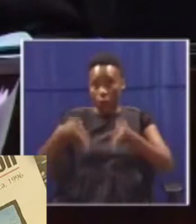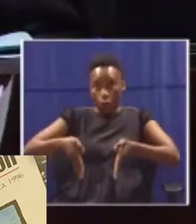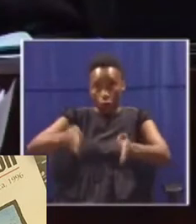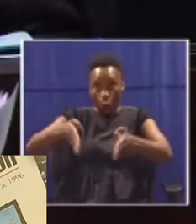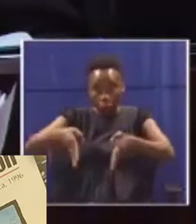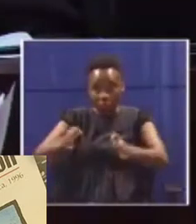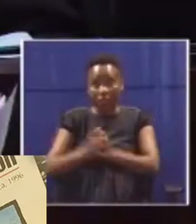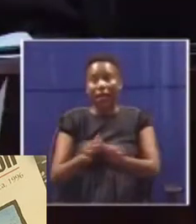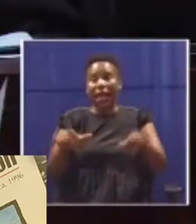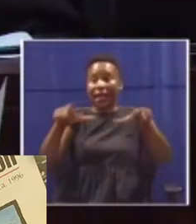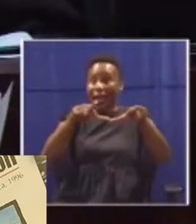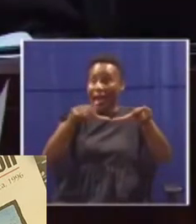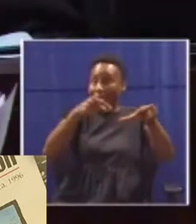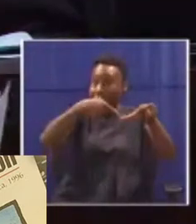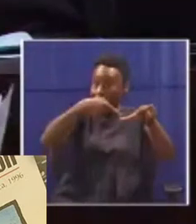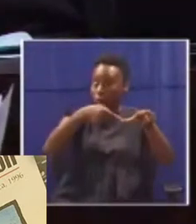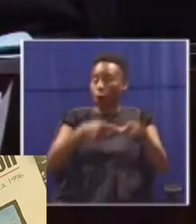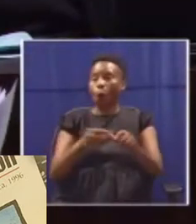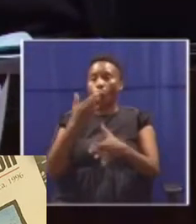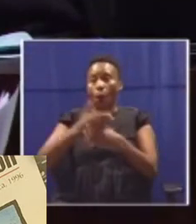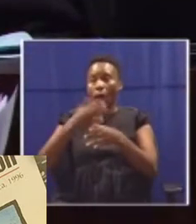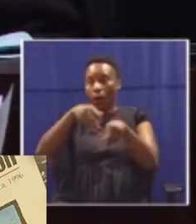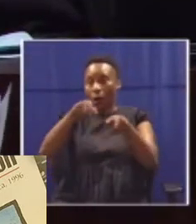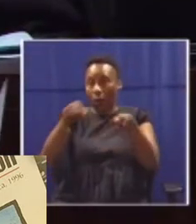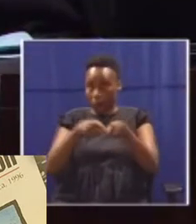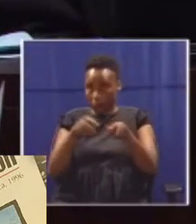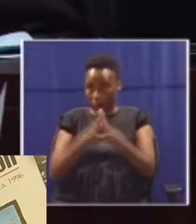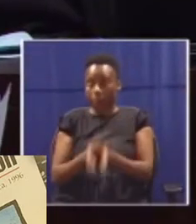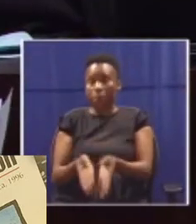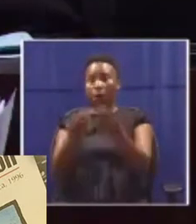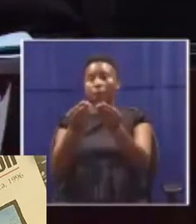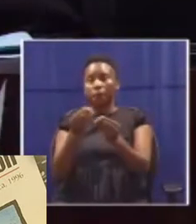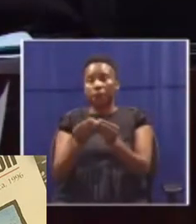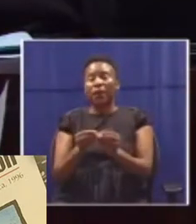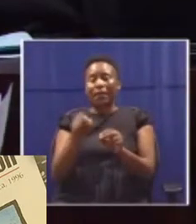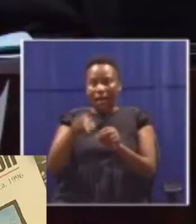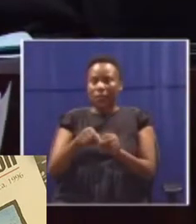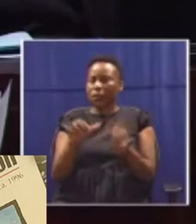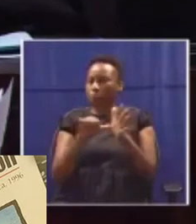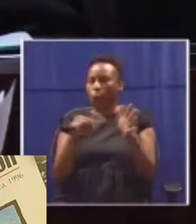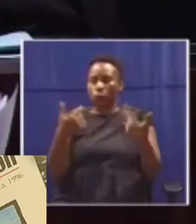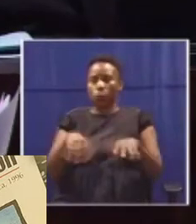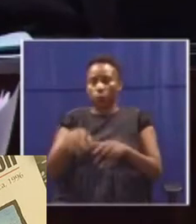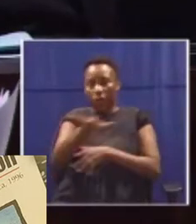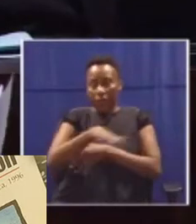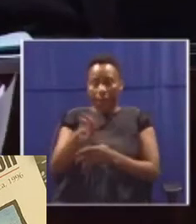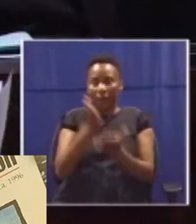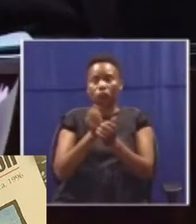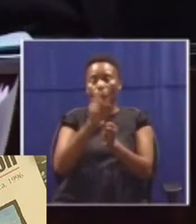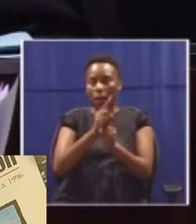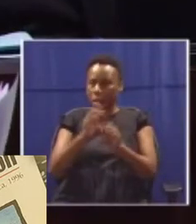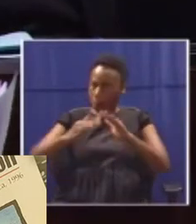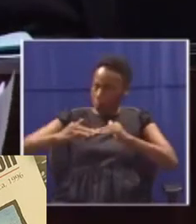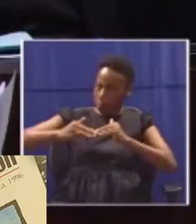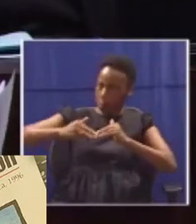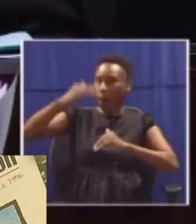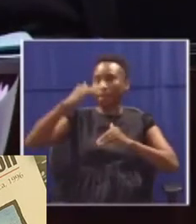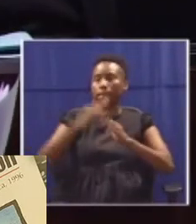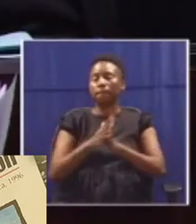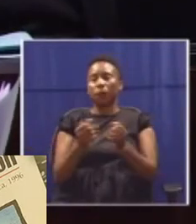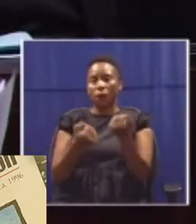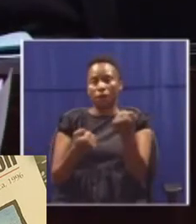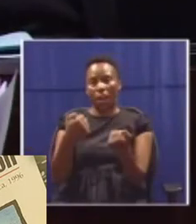transport operators. It's a critical area for ensuring the high standards of vehicles, efficiency of